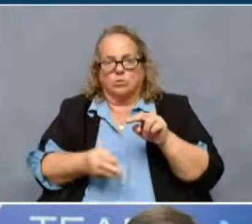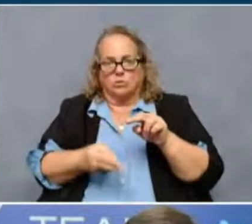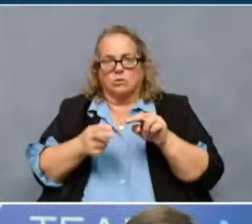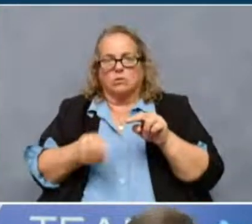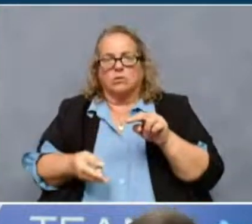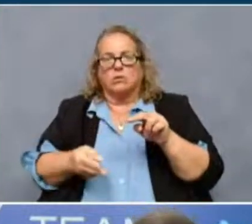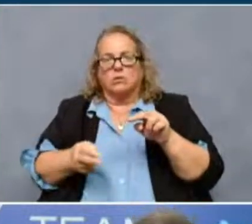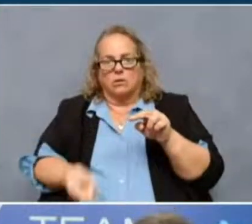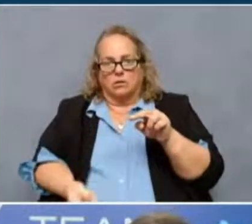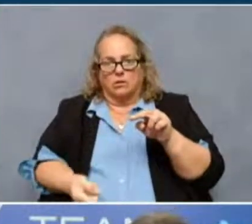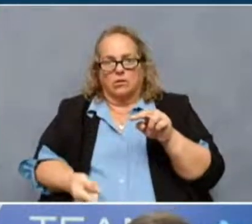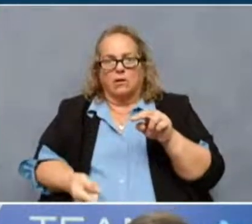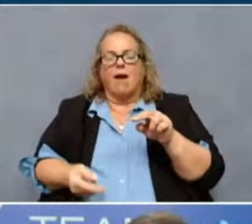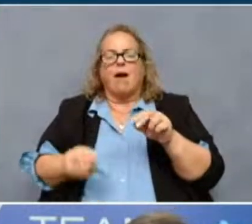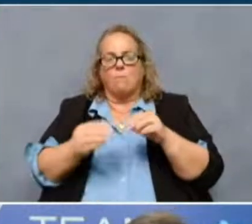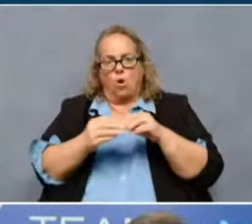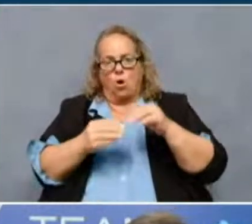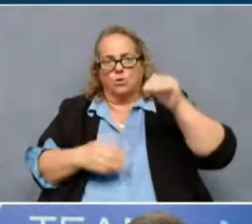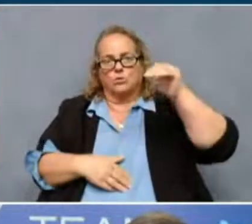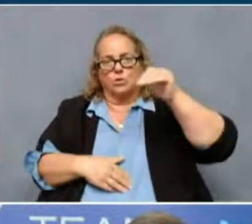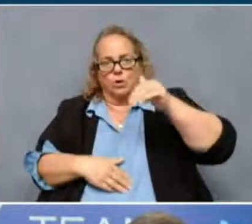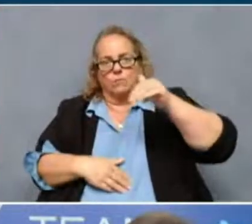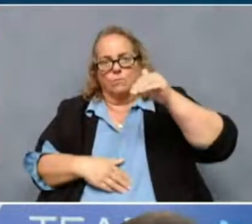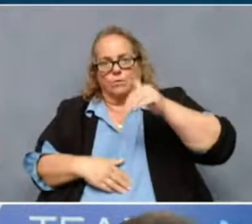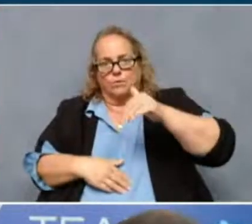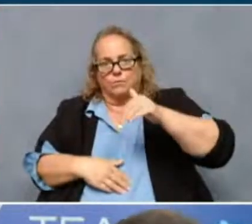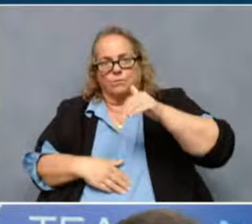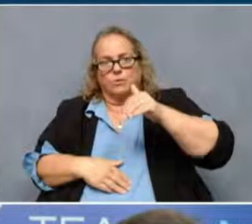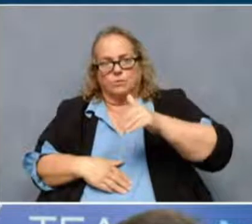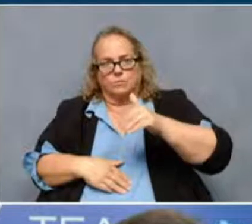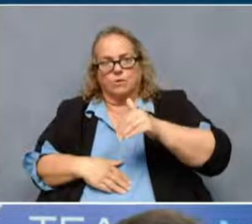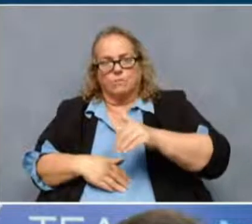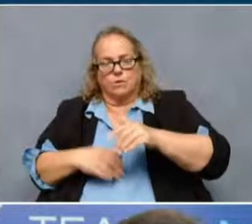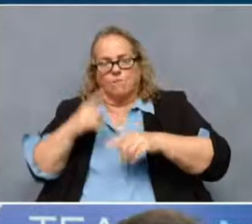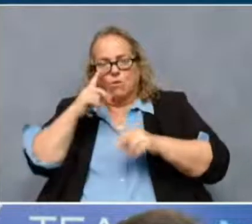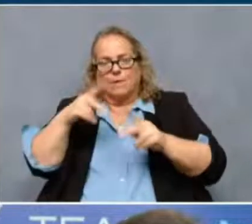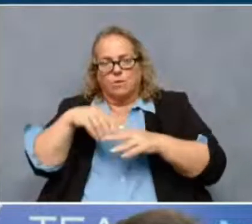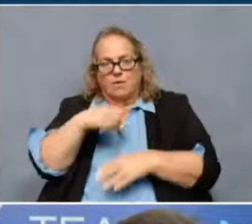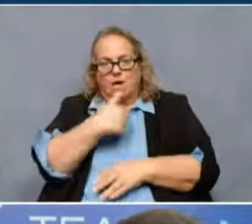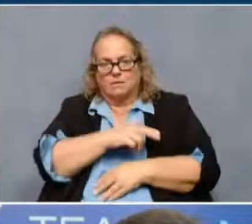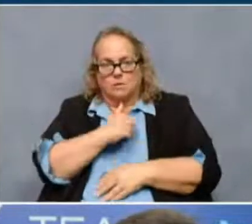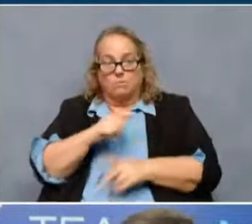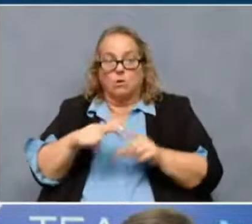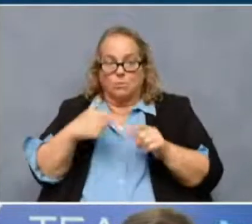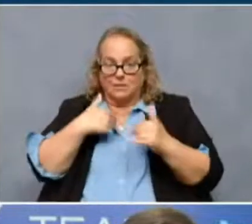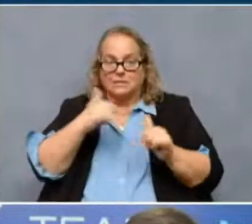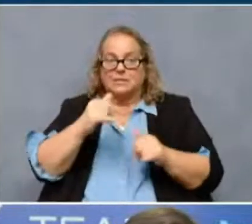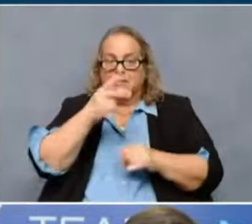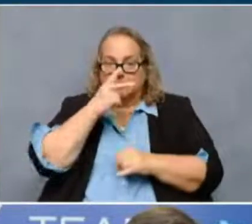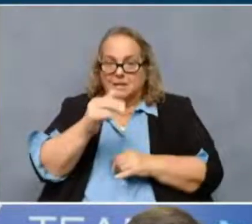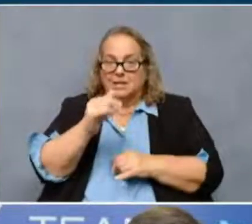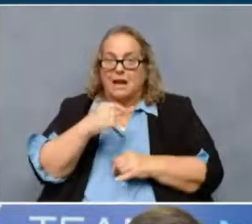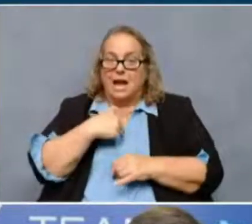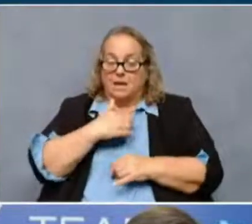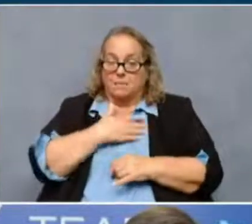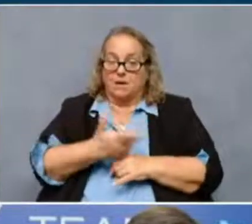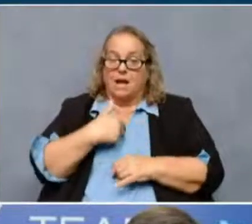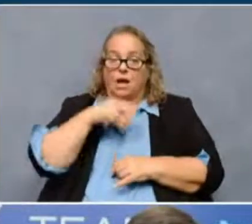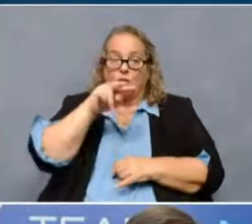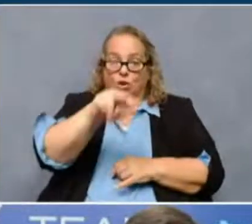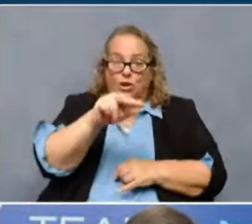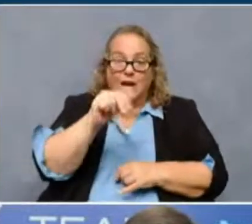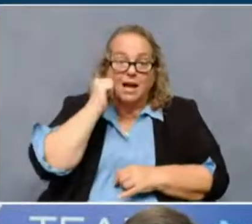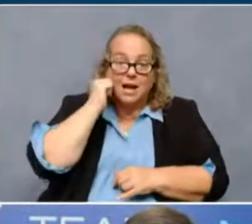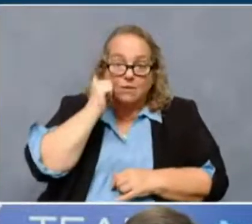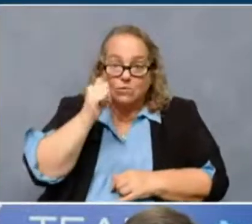significant slope in how it decreases. We are still seeing that. I will admit, I look at this every day. Really, it